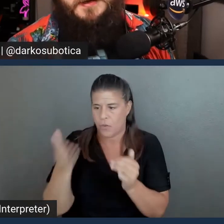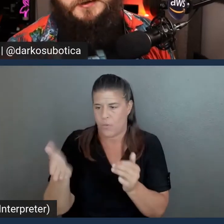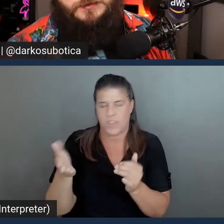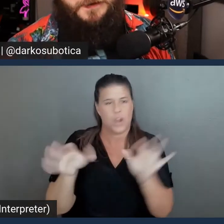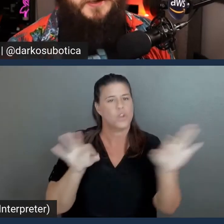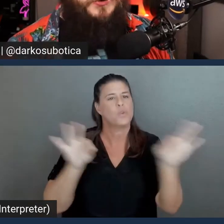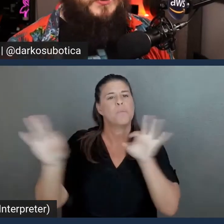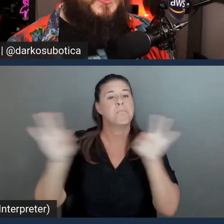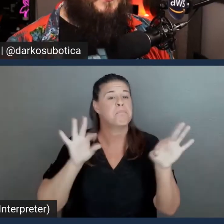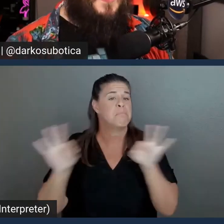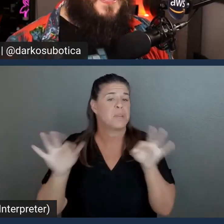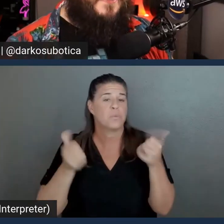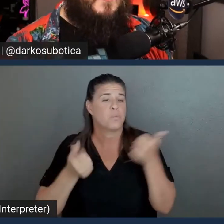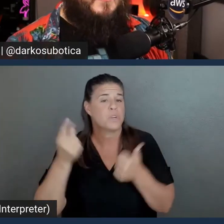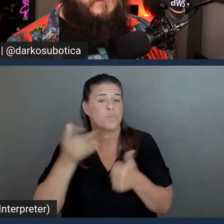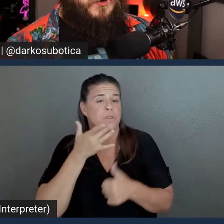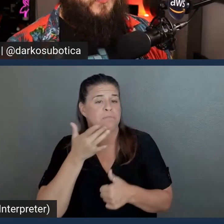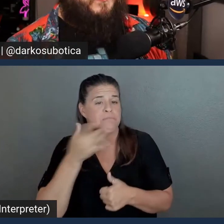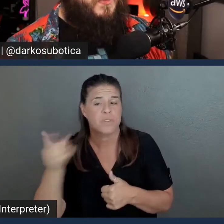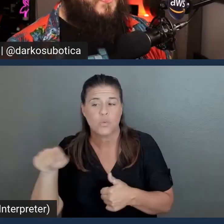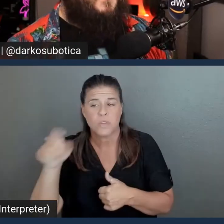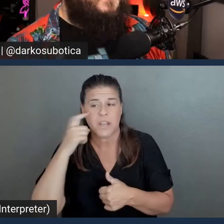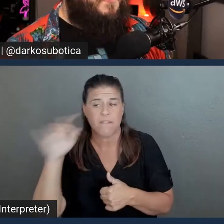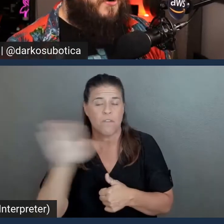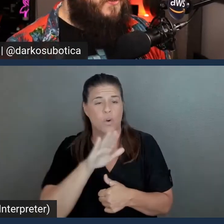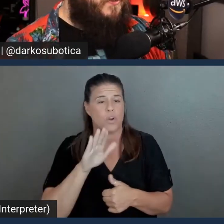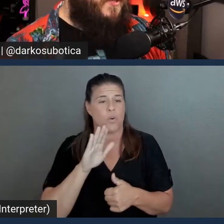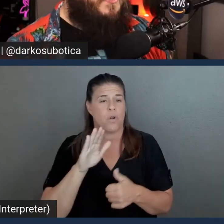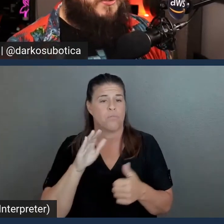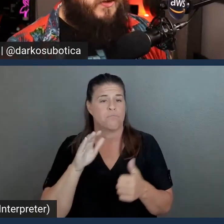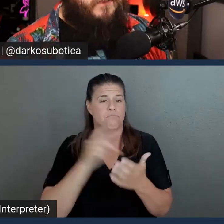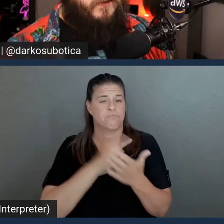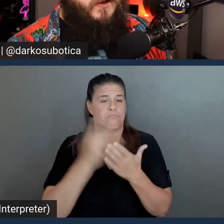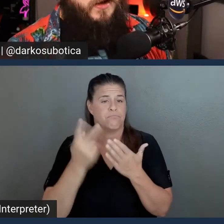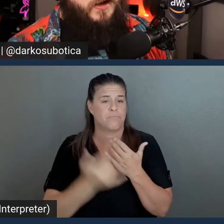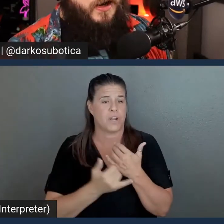pick and choose what you need for your own existing product. So